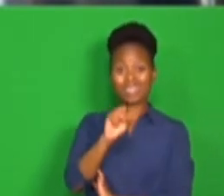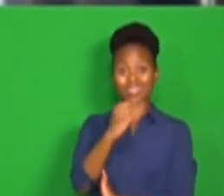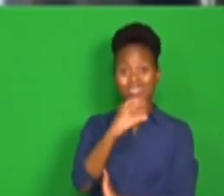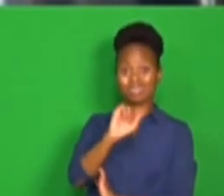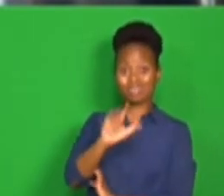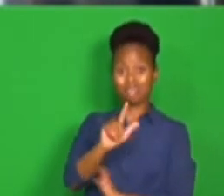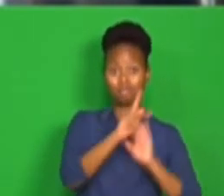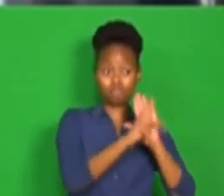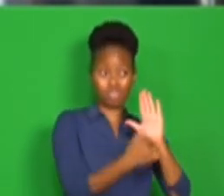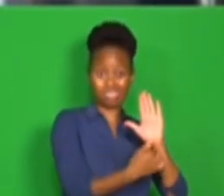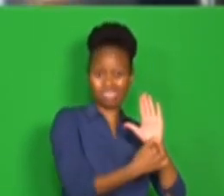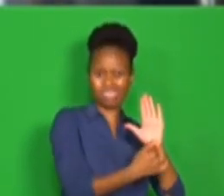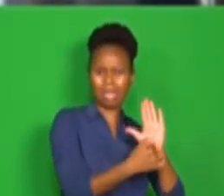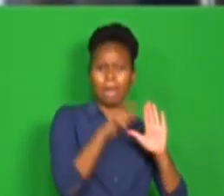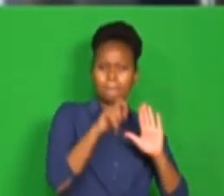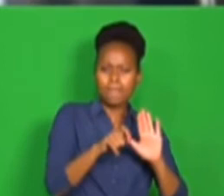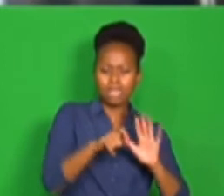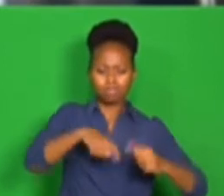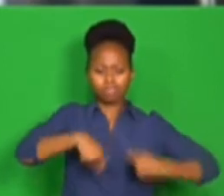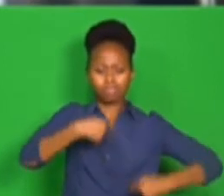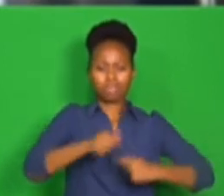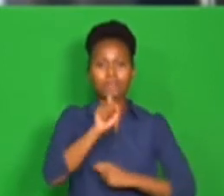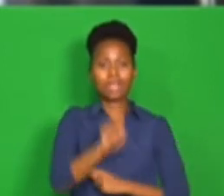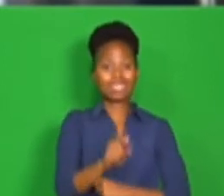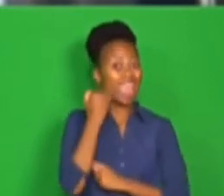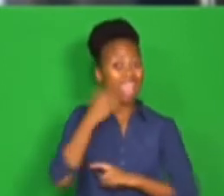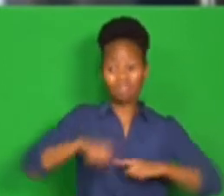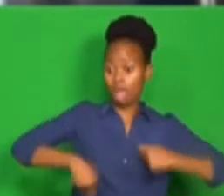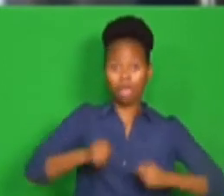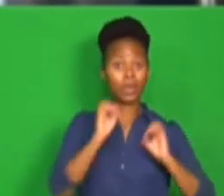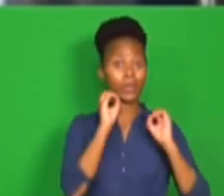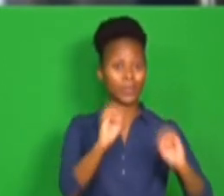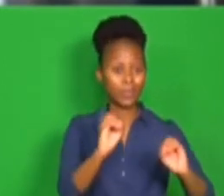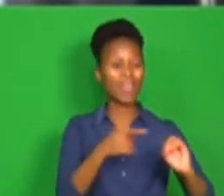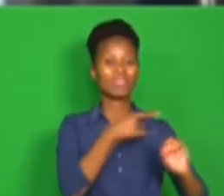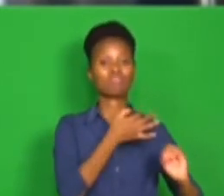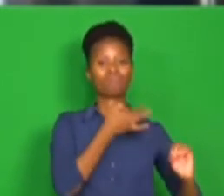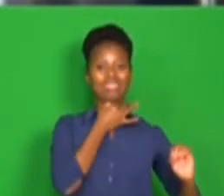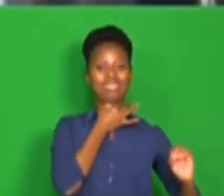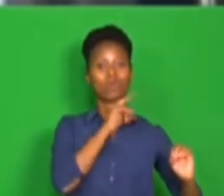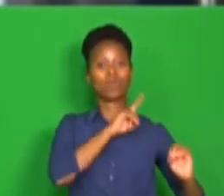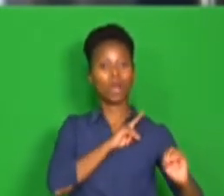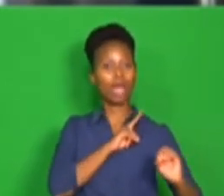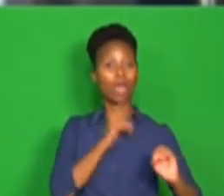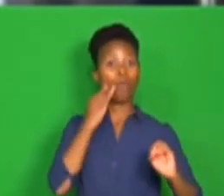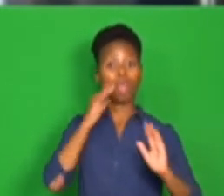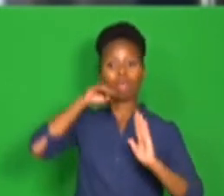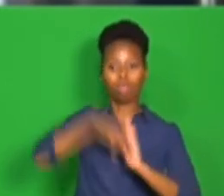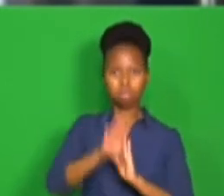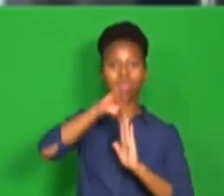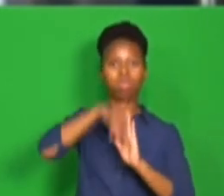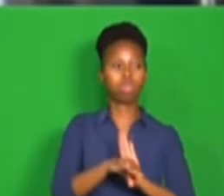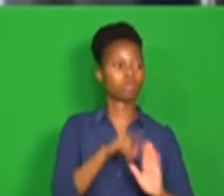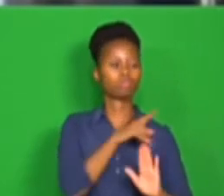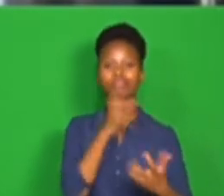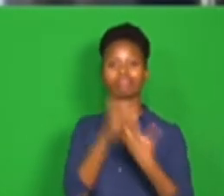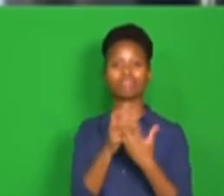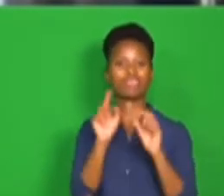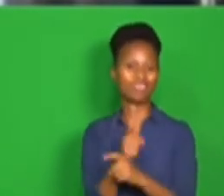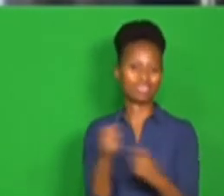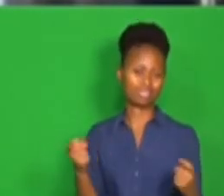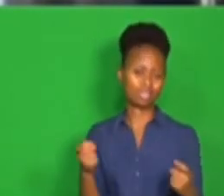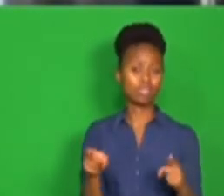seen to be prudent, it could pose a risk to the nascent recovery that we had seen, and could actually also